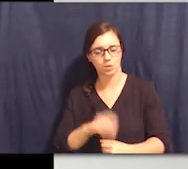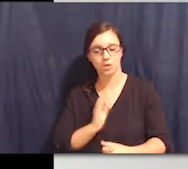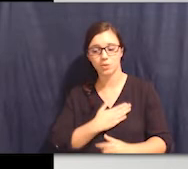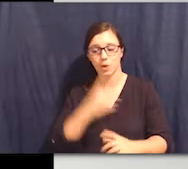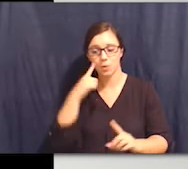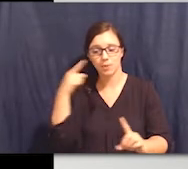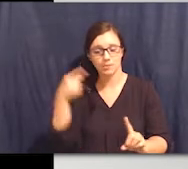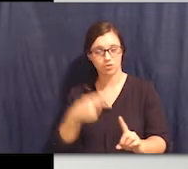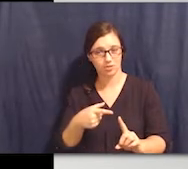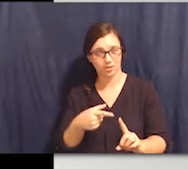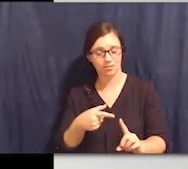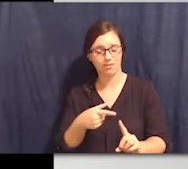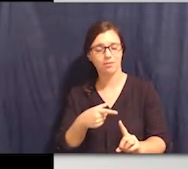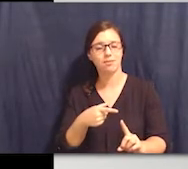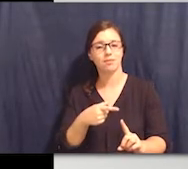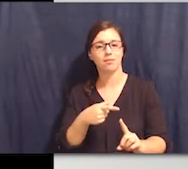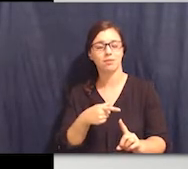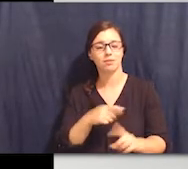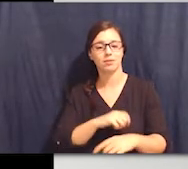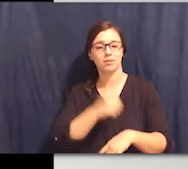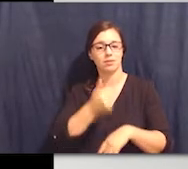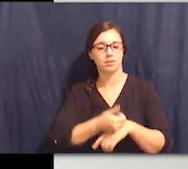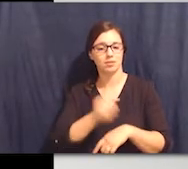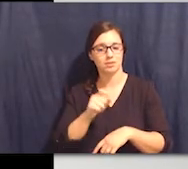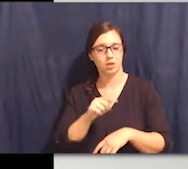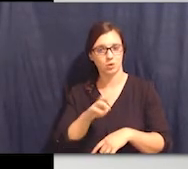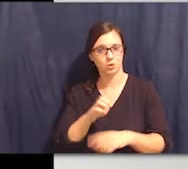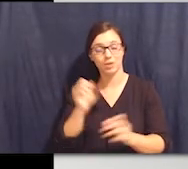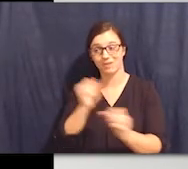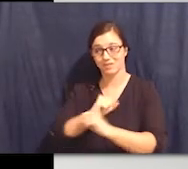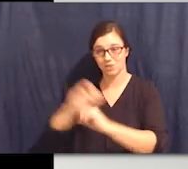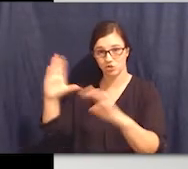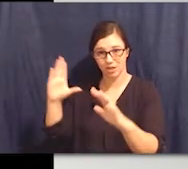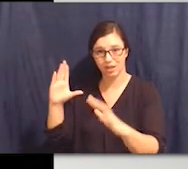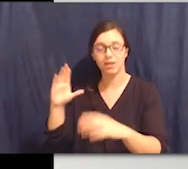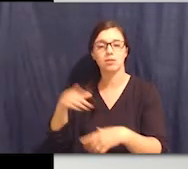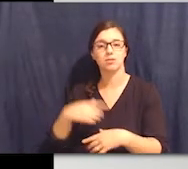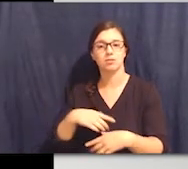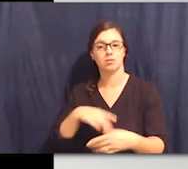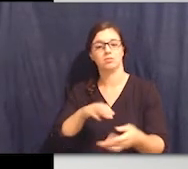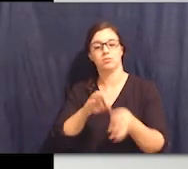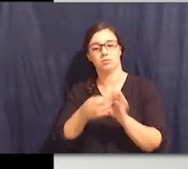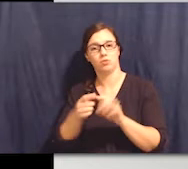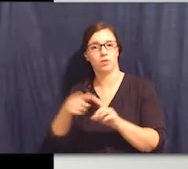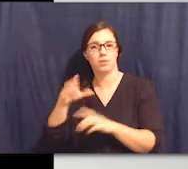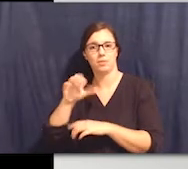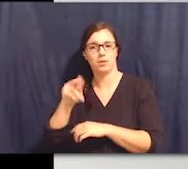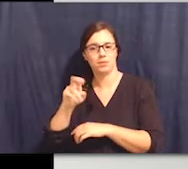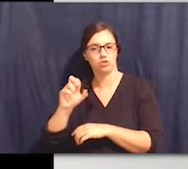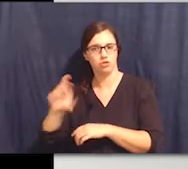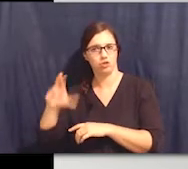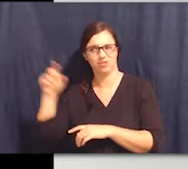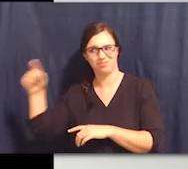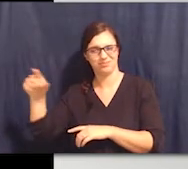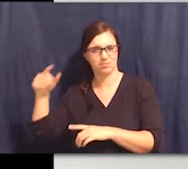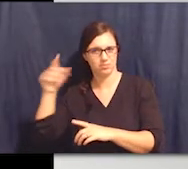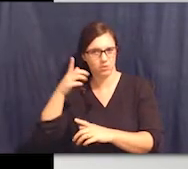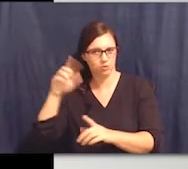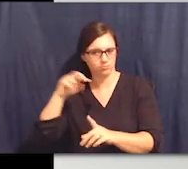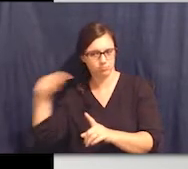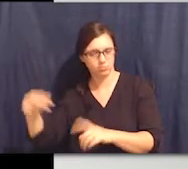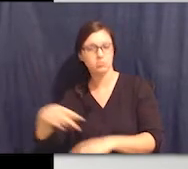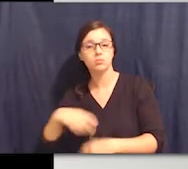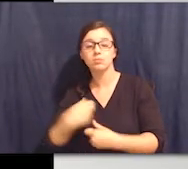mission, which is set forth in statute, and then the vision, which is interpreted by the commissioner, is that we make sure